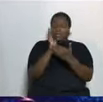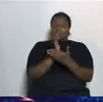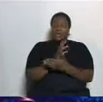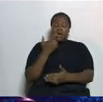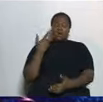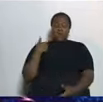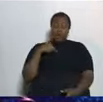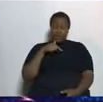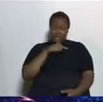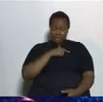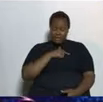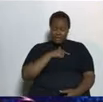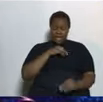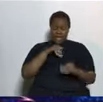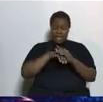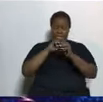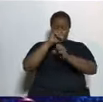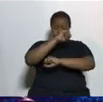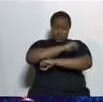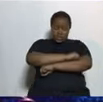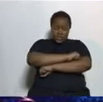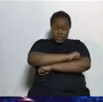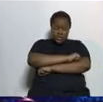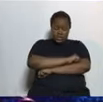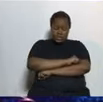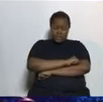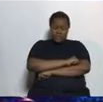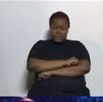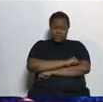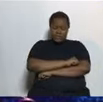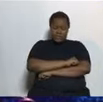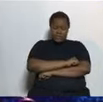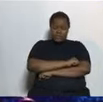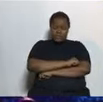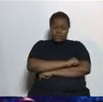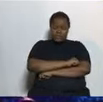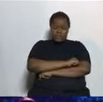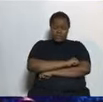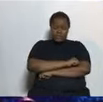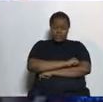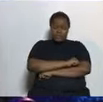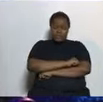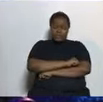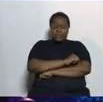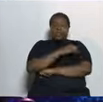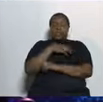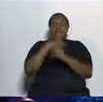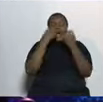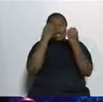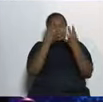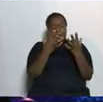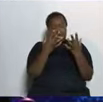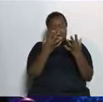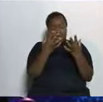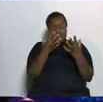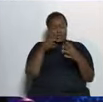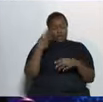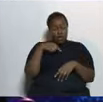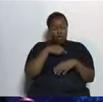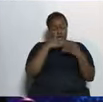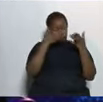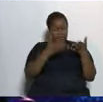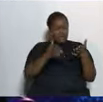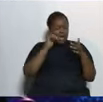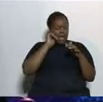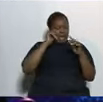us are in schools. Na wengine tuko shuleni. And many of us are right here at the New Life. Lakini wengi